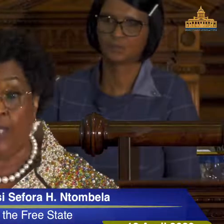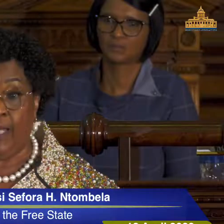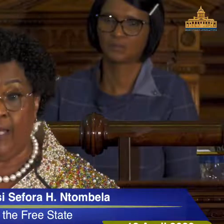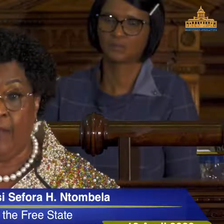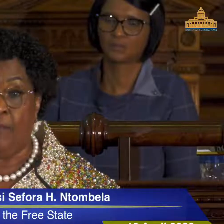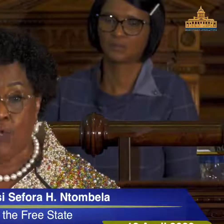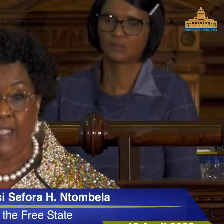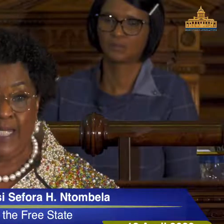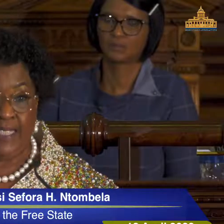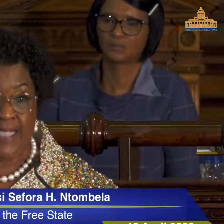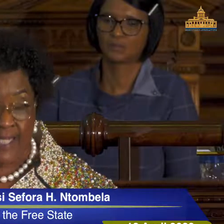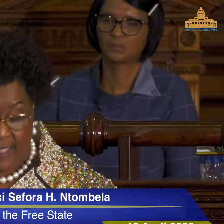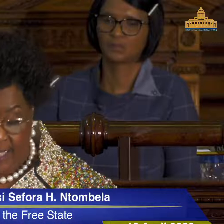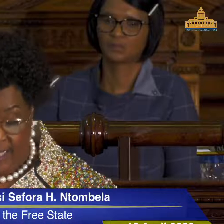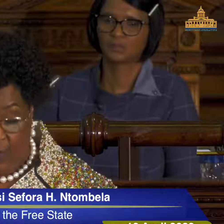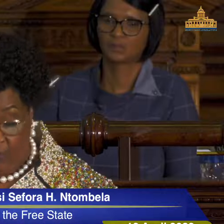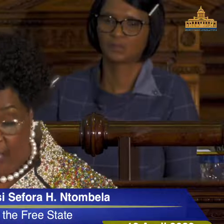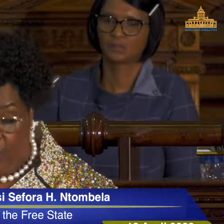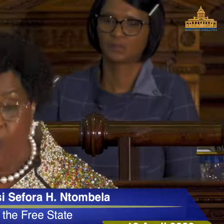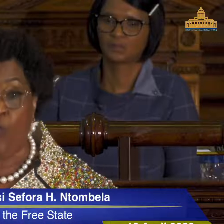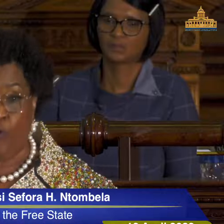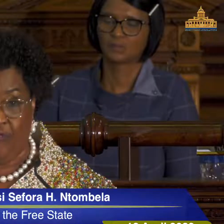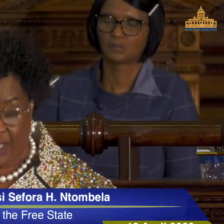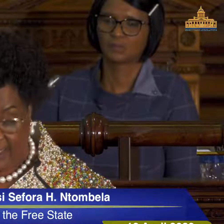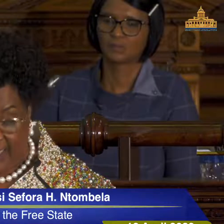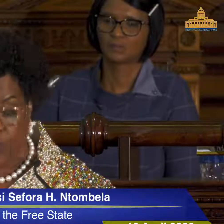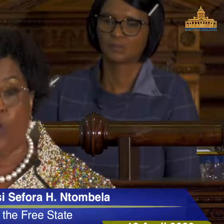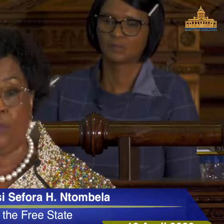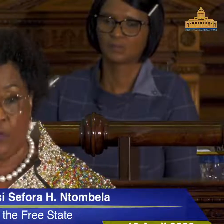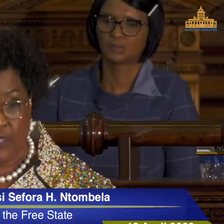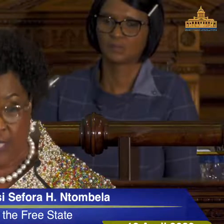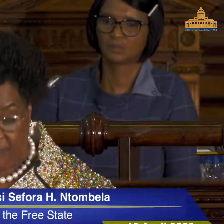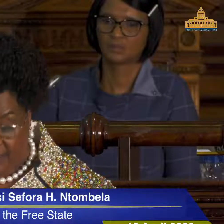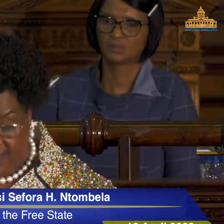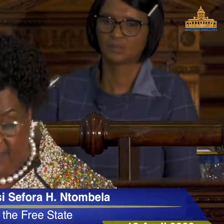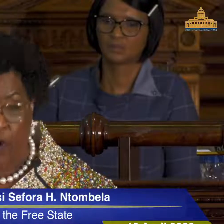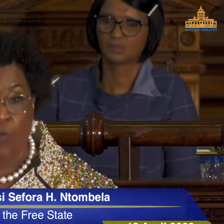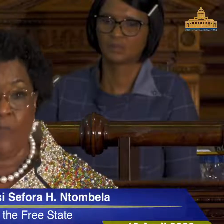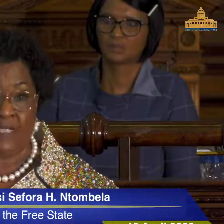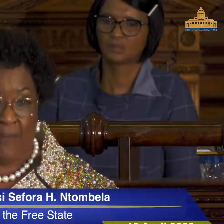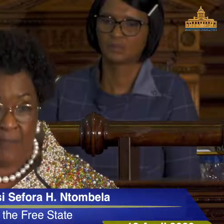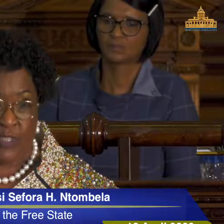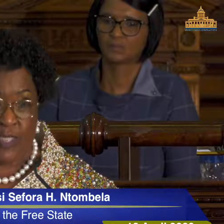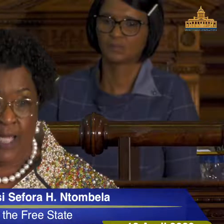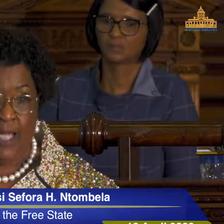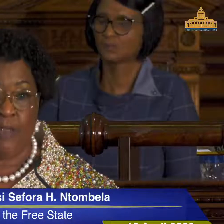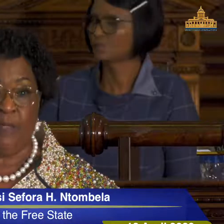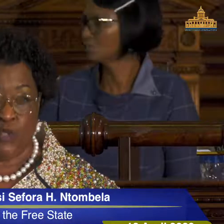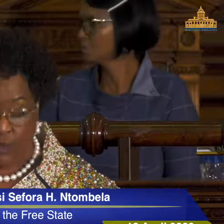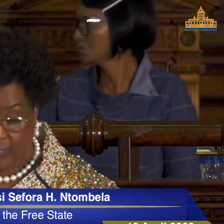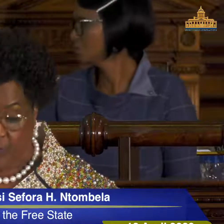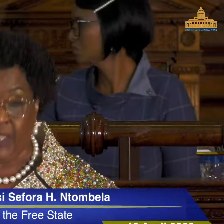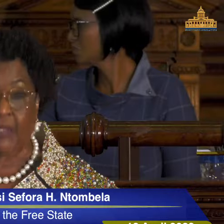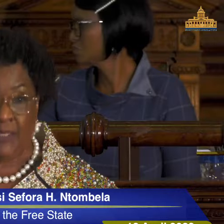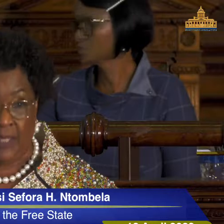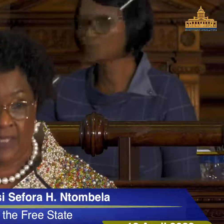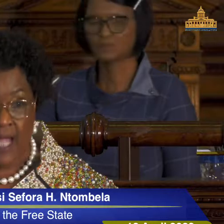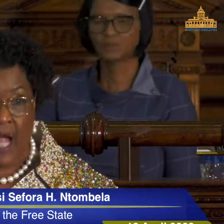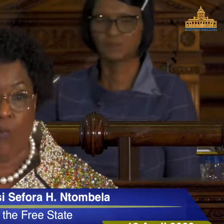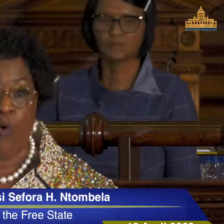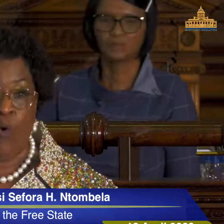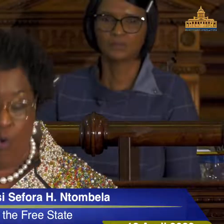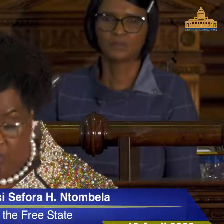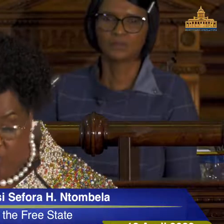itshantse khutlele mo ineleng teng, and I hope all of us and all political parties we must support and make sure that we